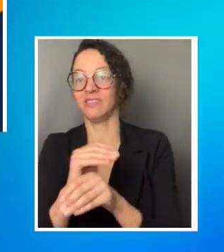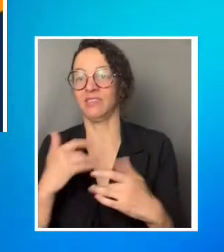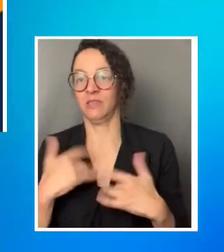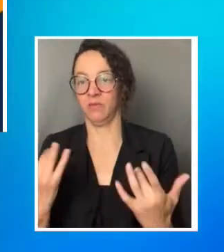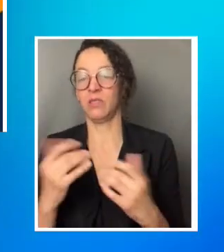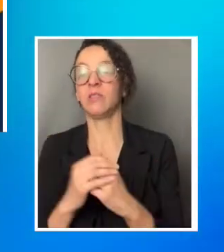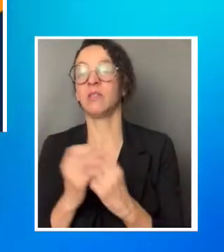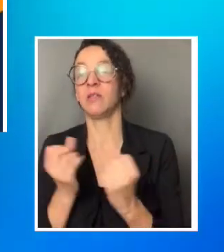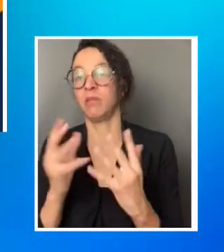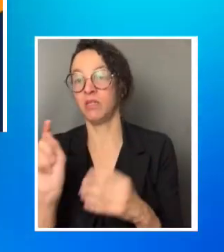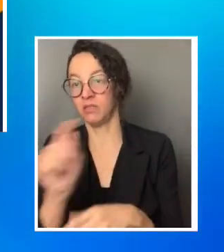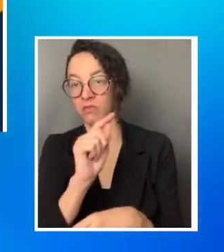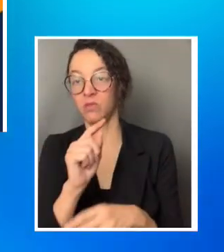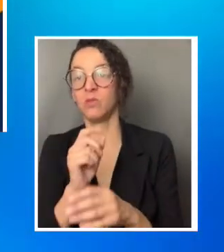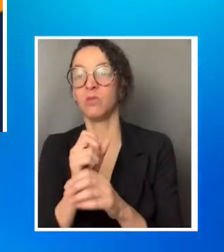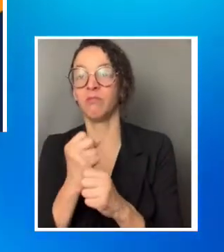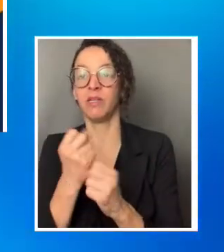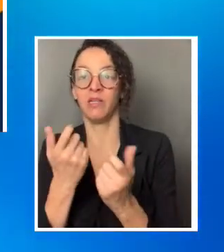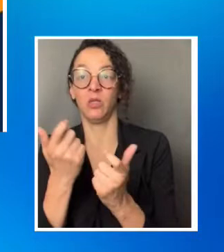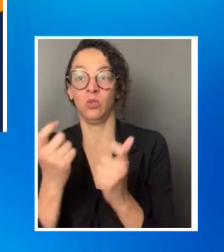and we appreciate having you here.